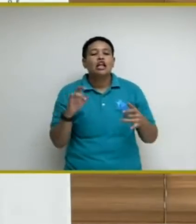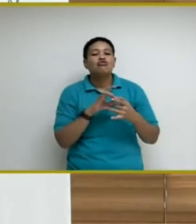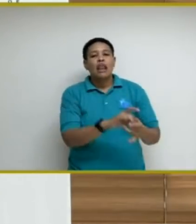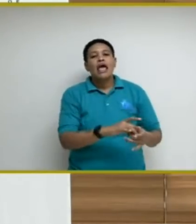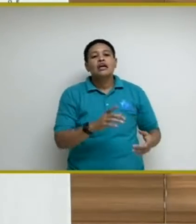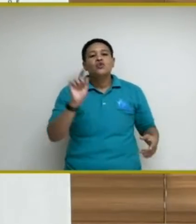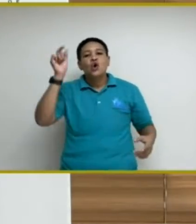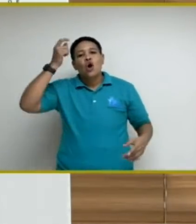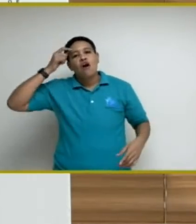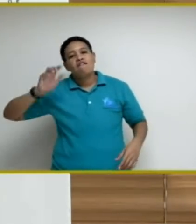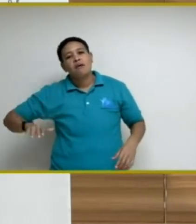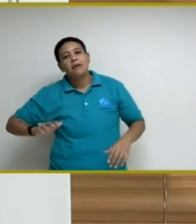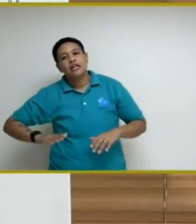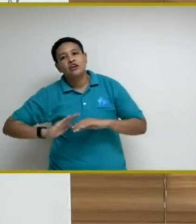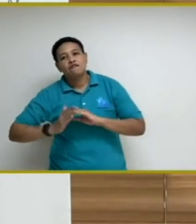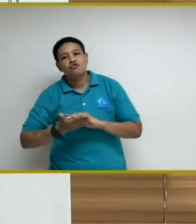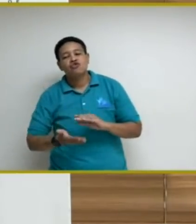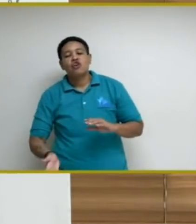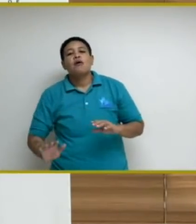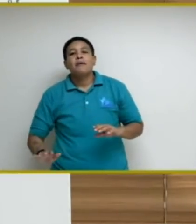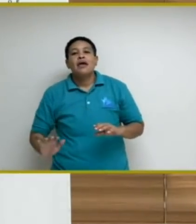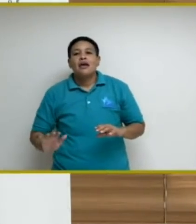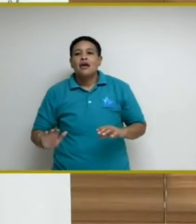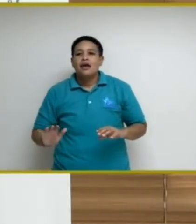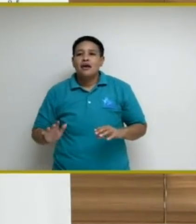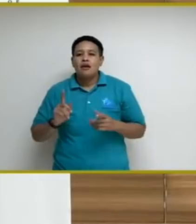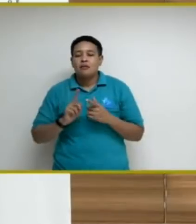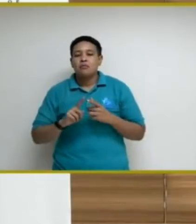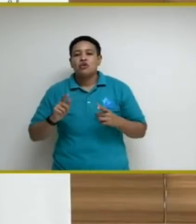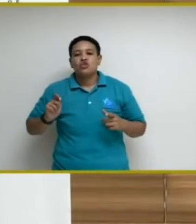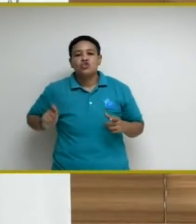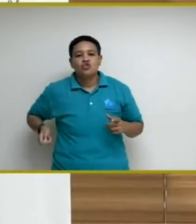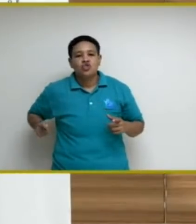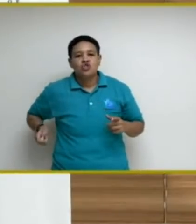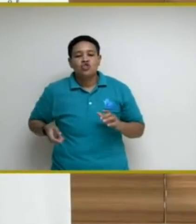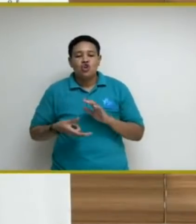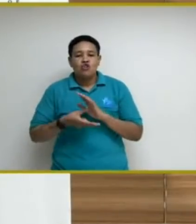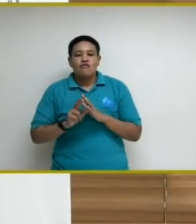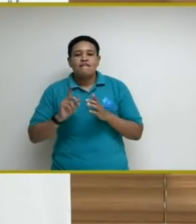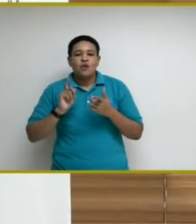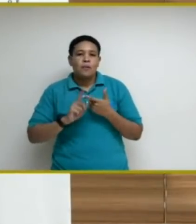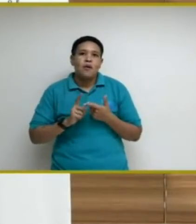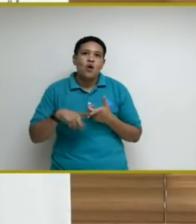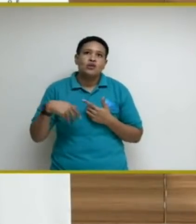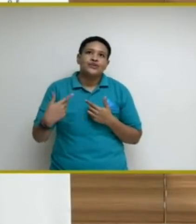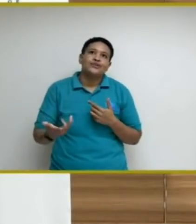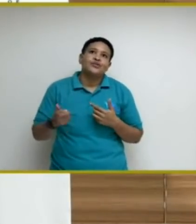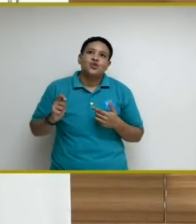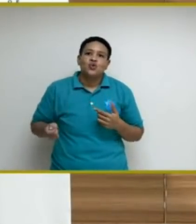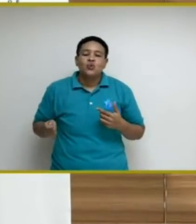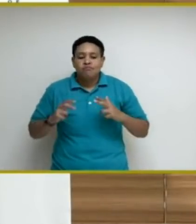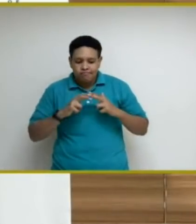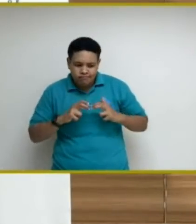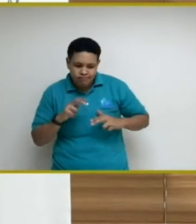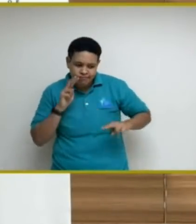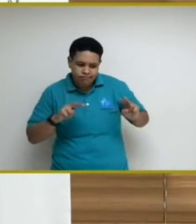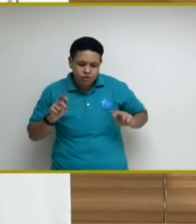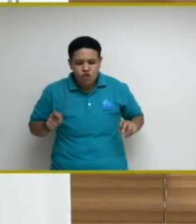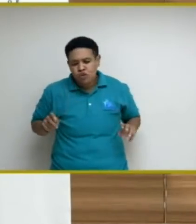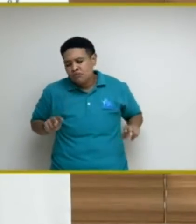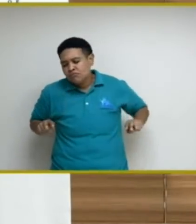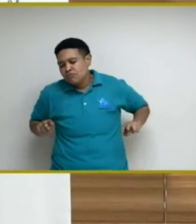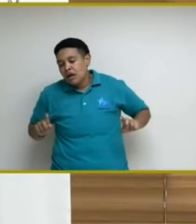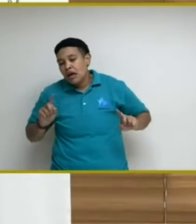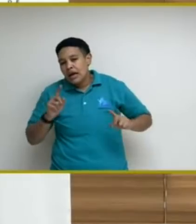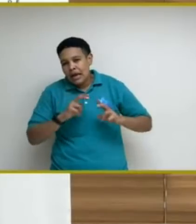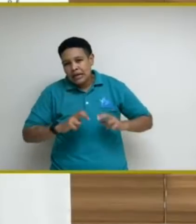to the government's or the judicial review and the judicial examination and the award